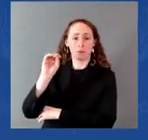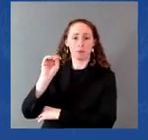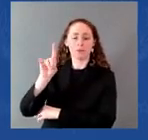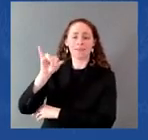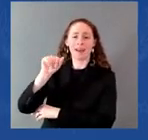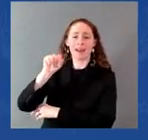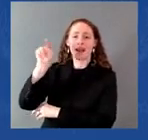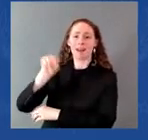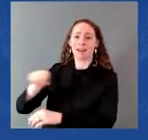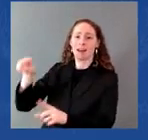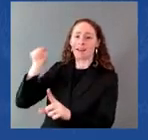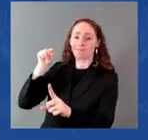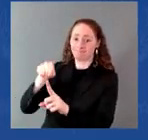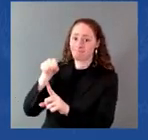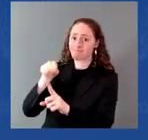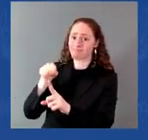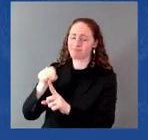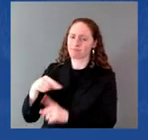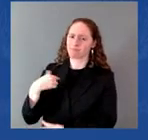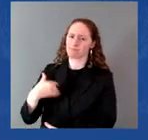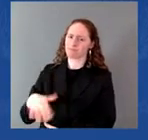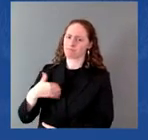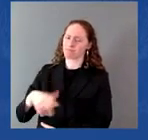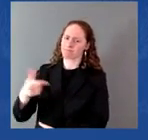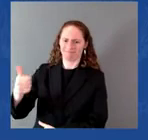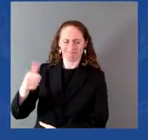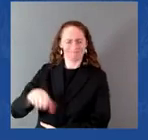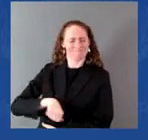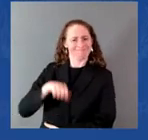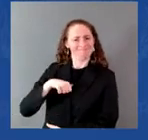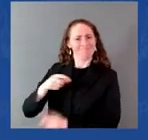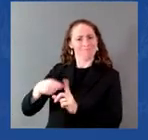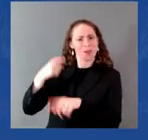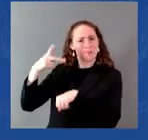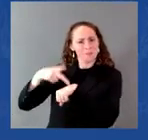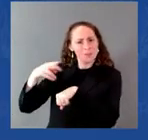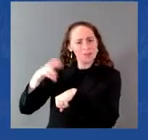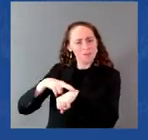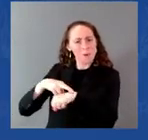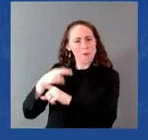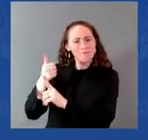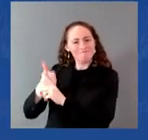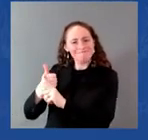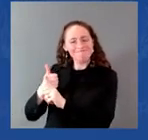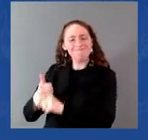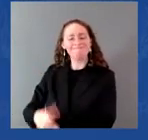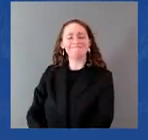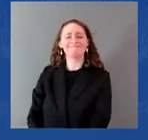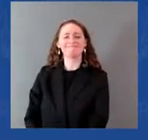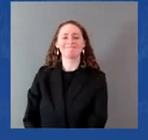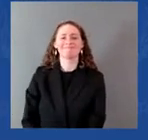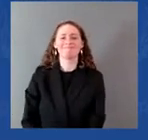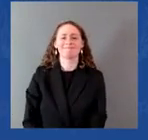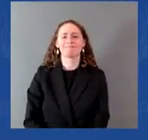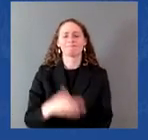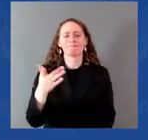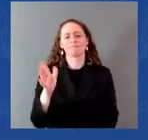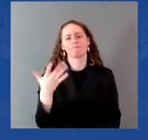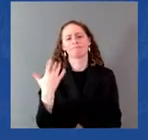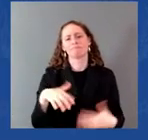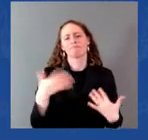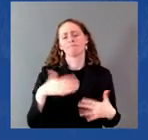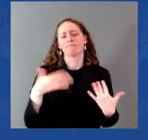singers, who gives us a sound of soul, a 4-decade career, dozens of roles and hundreds of